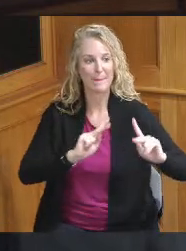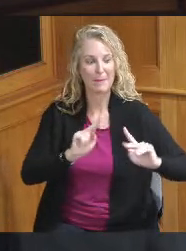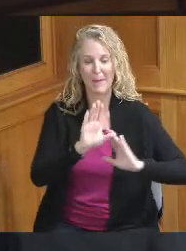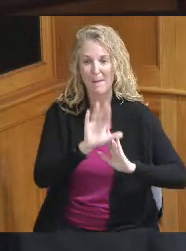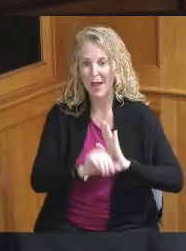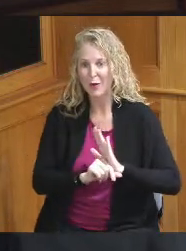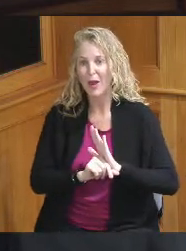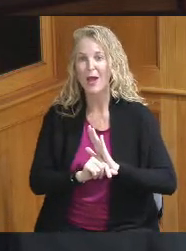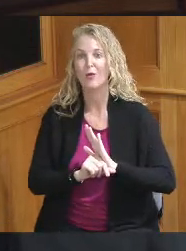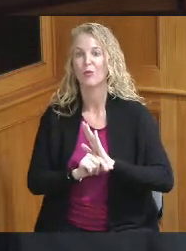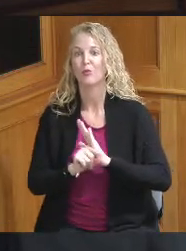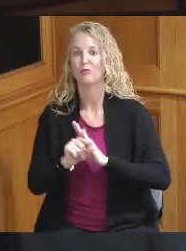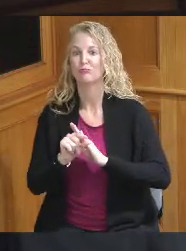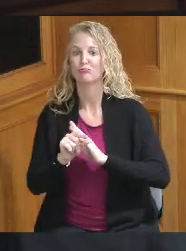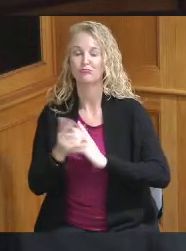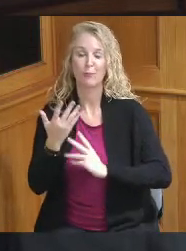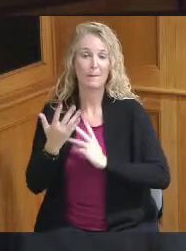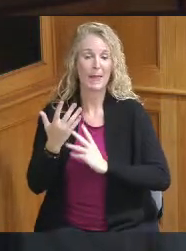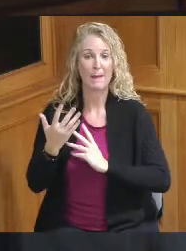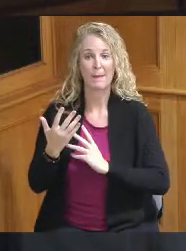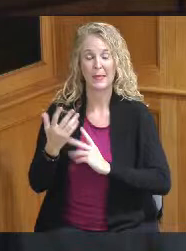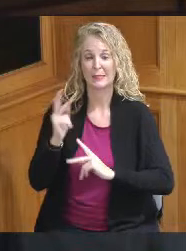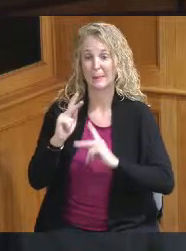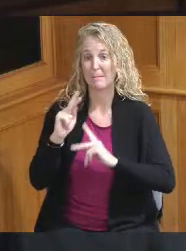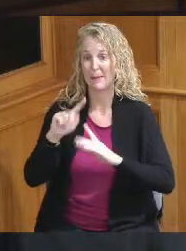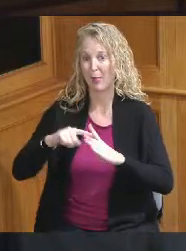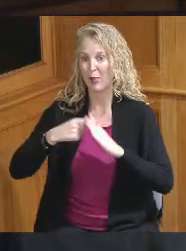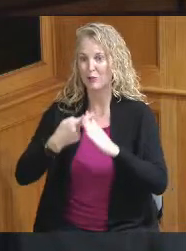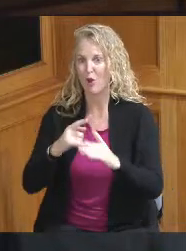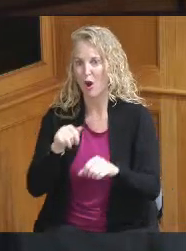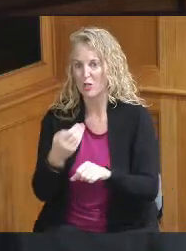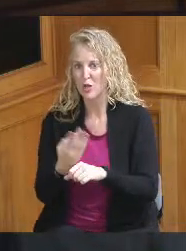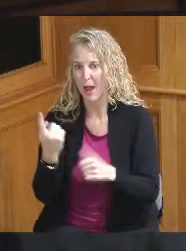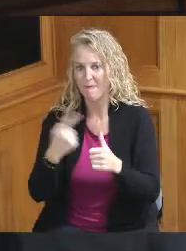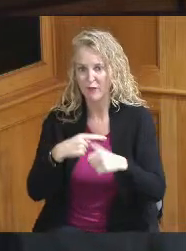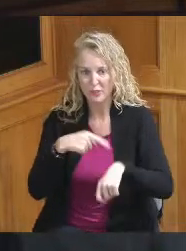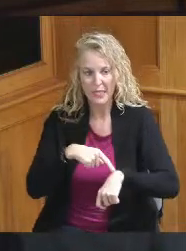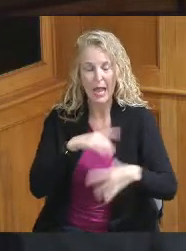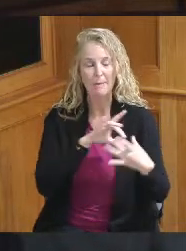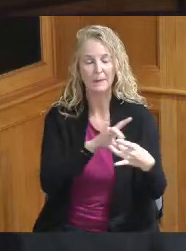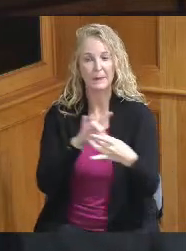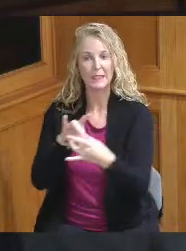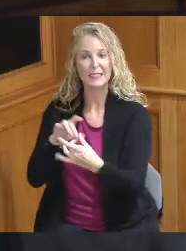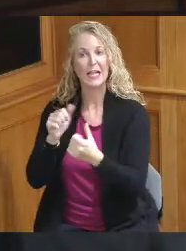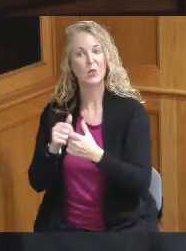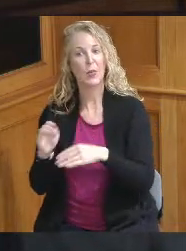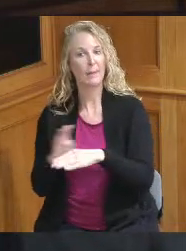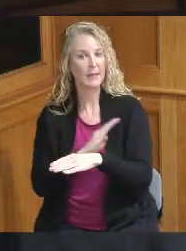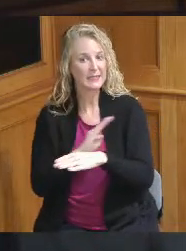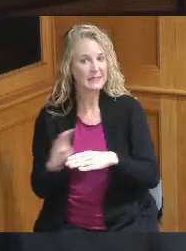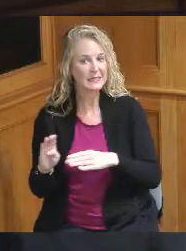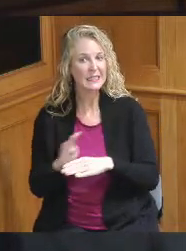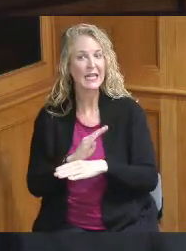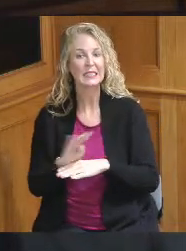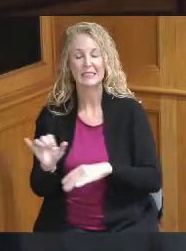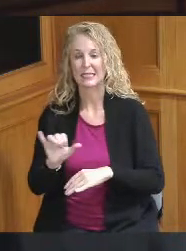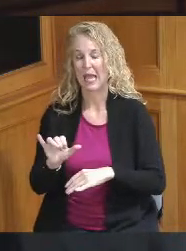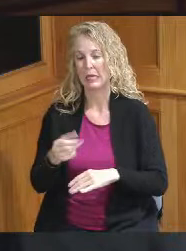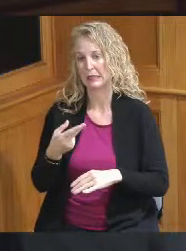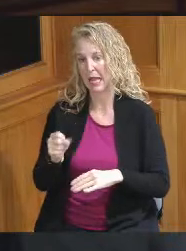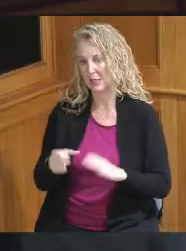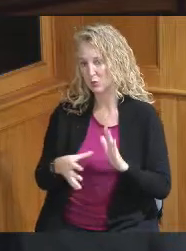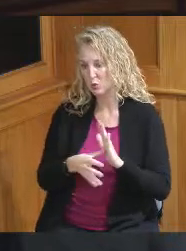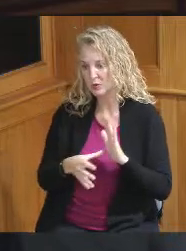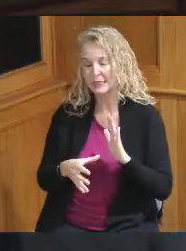those that are possibly entering the workforce for the first time, and connecting them with the businesses that are looking for those employees.